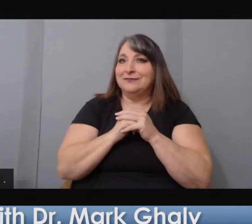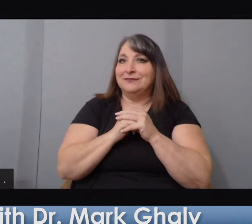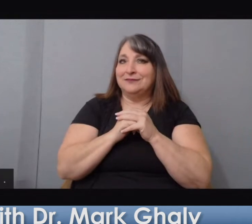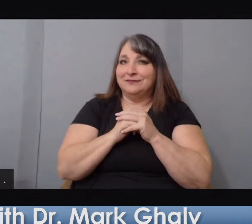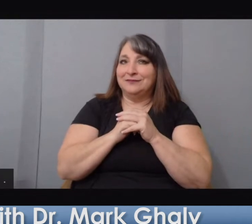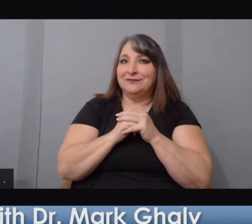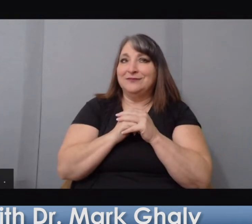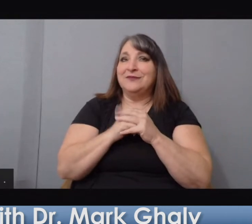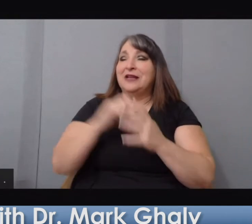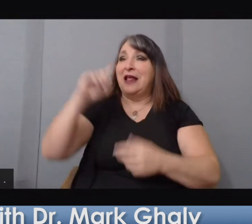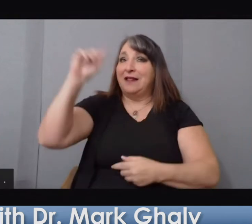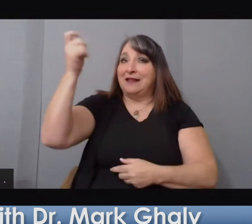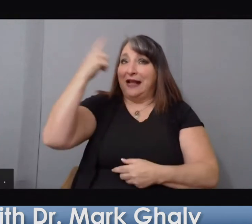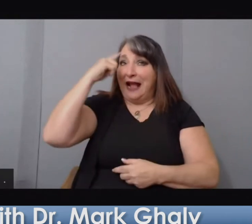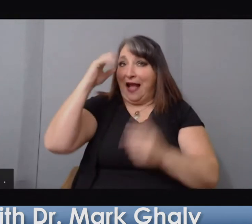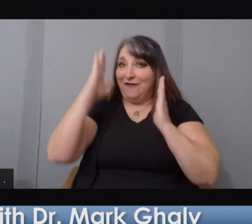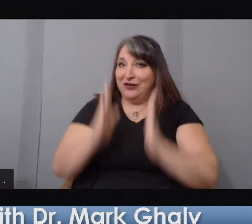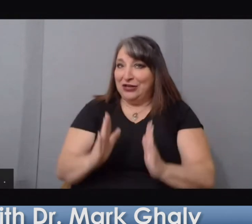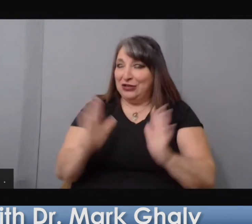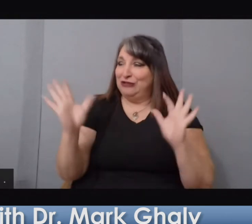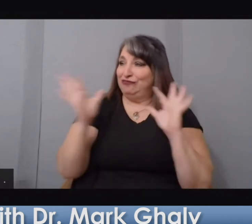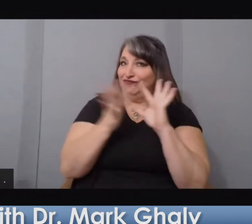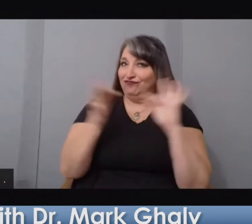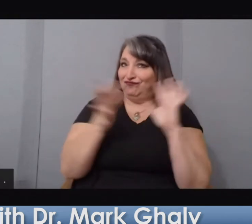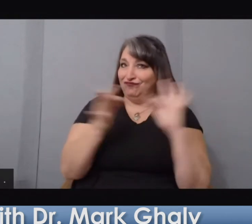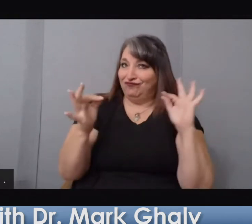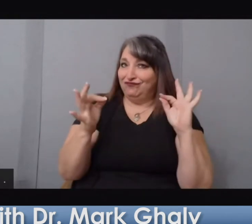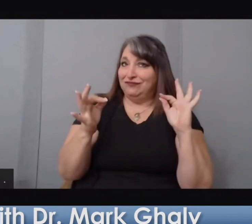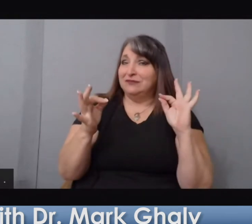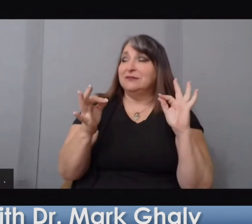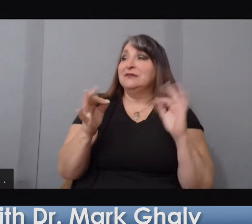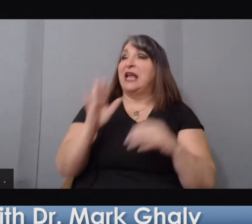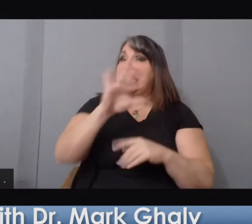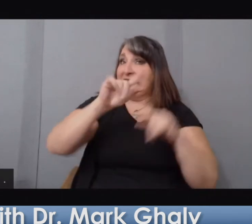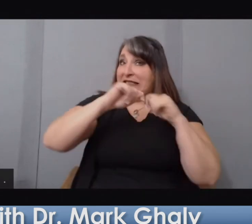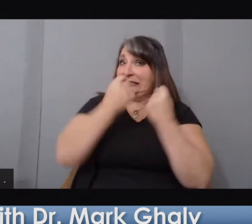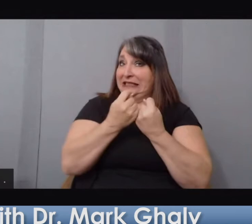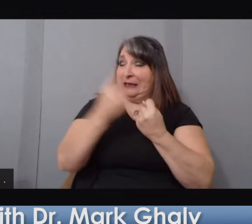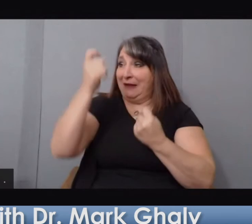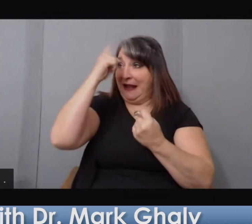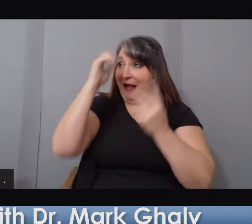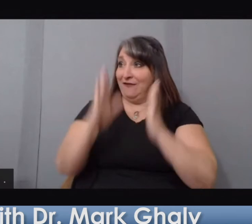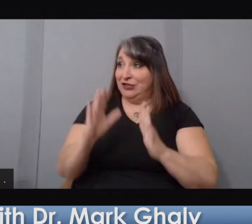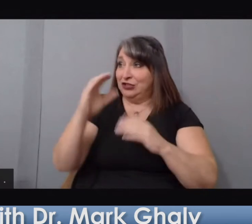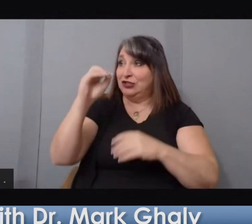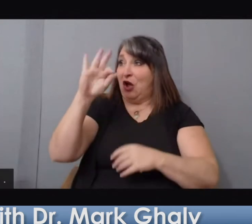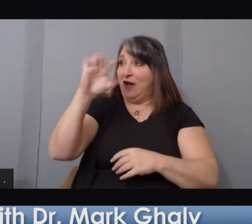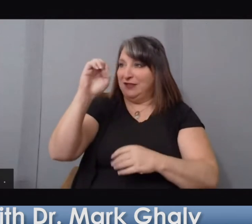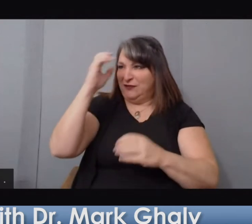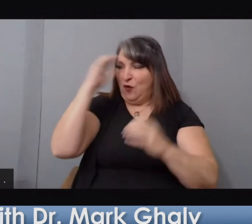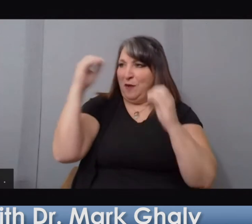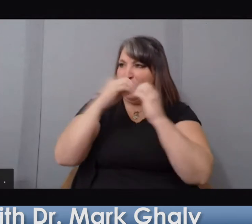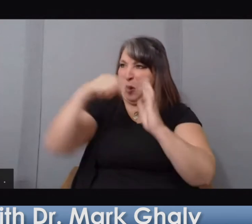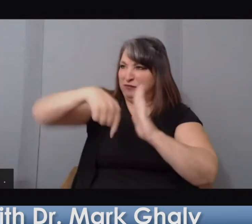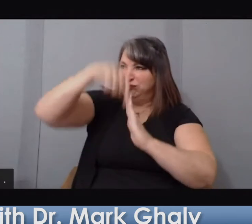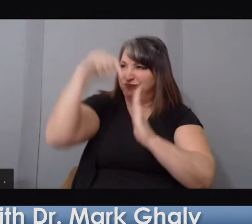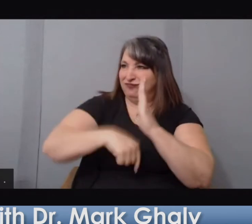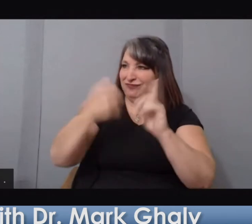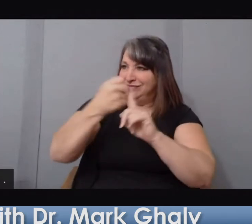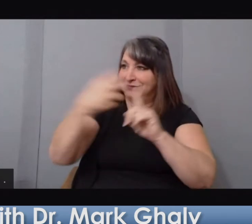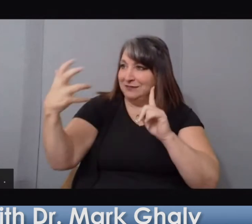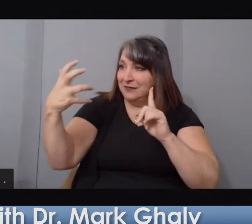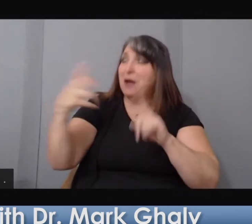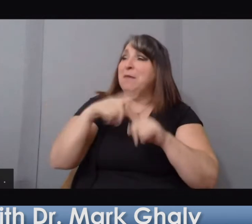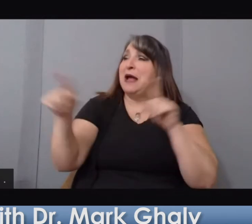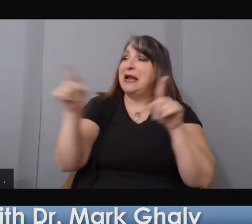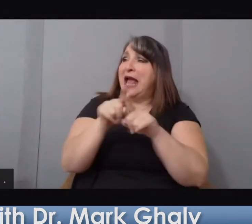the governor's statement and his team in the governor's office for further follow-up. But certainly, as we